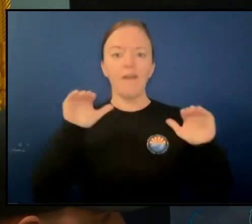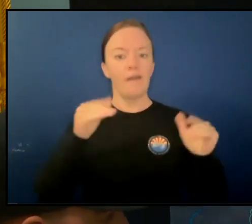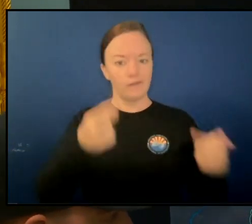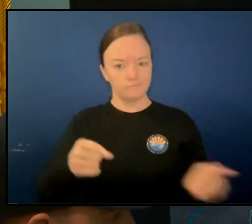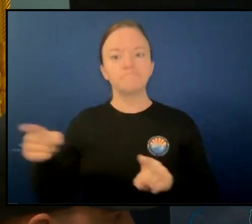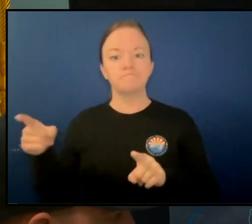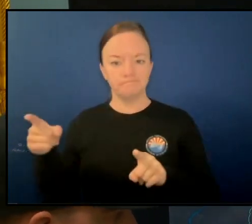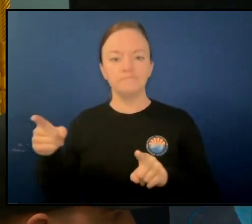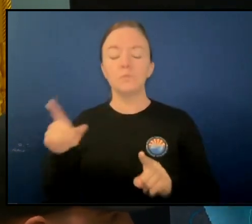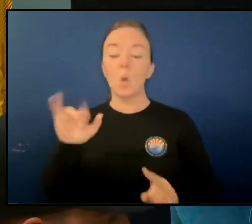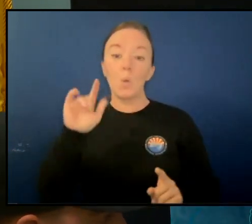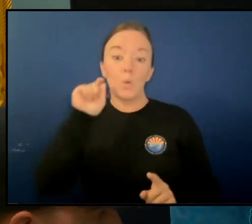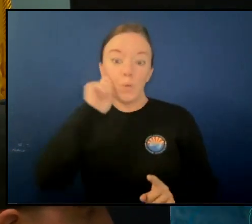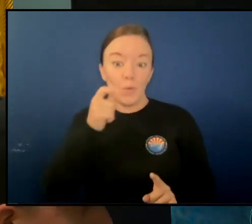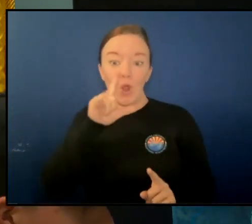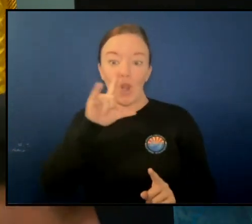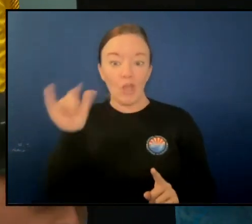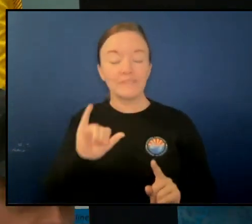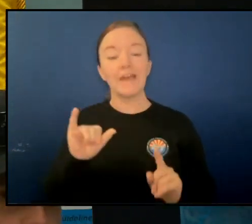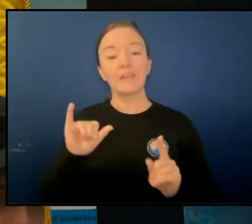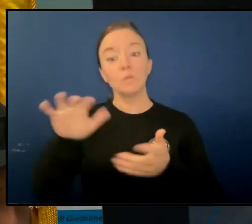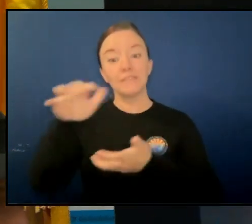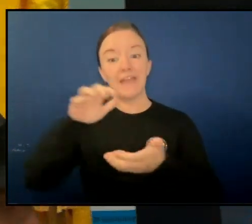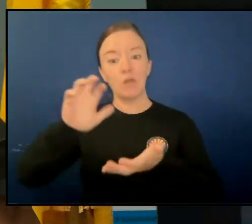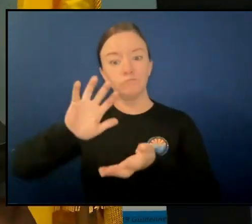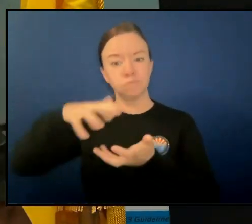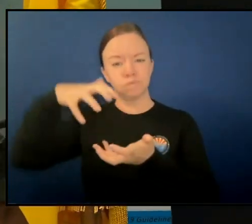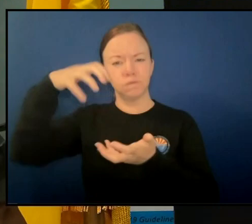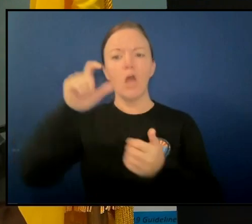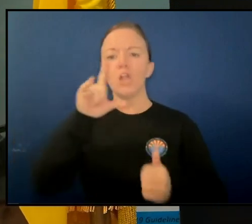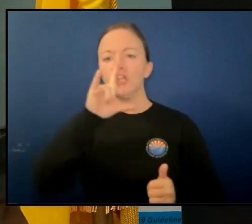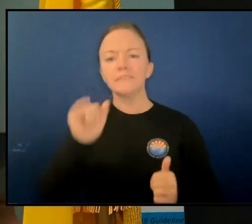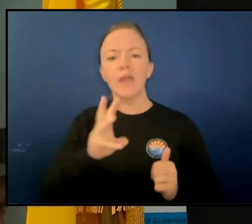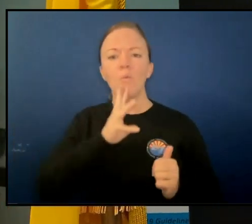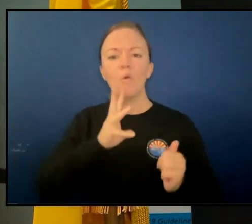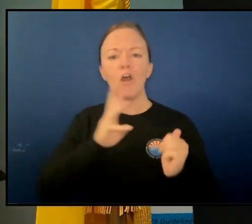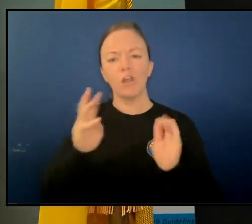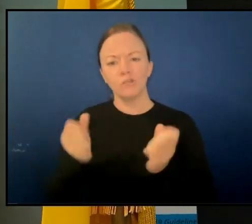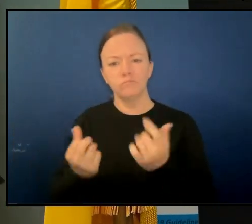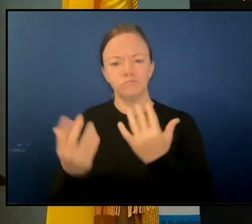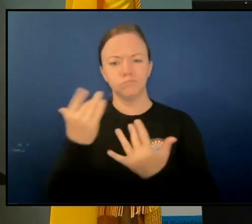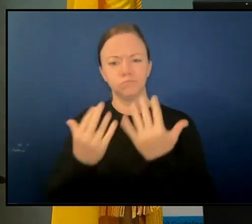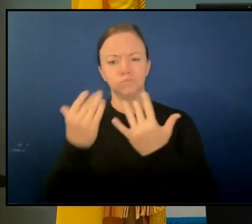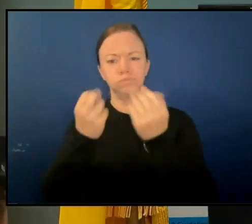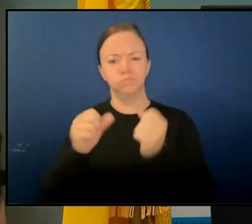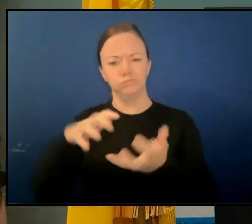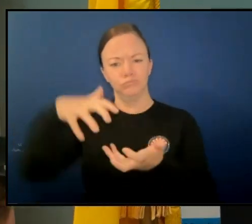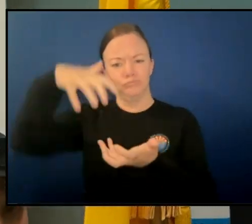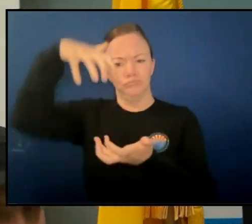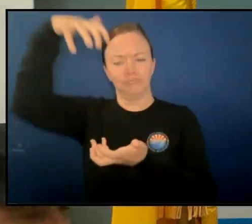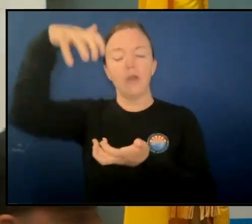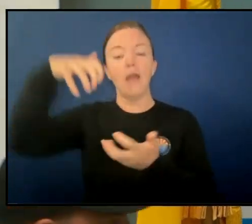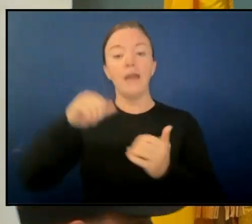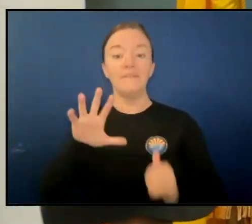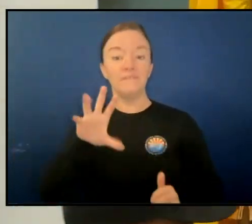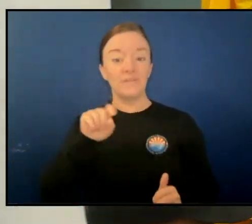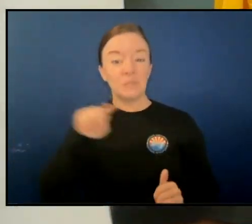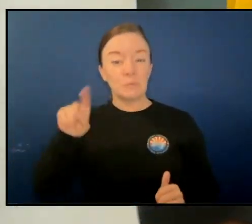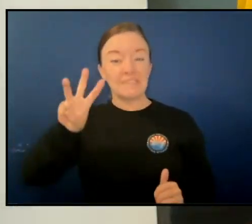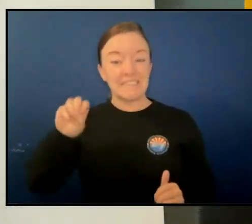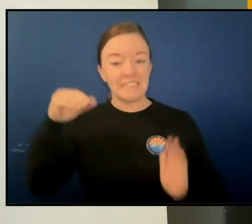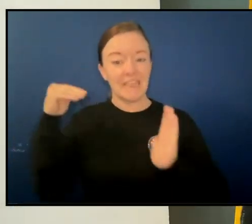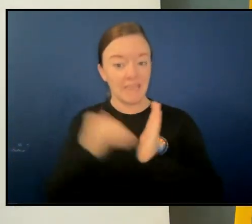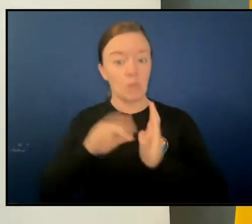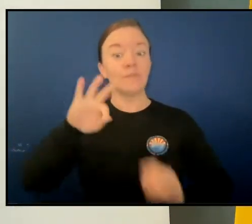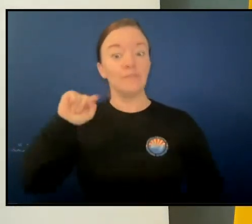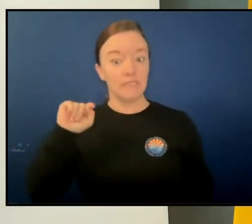those cloud tops that you're seeing bubbling up kind of like a pot of water are up to 50 to 60,000 feet. So they're punching into another layer of the atmosphere.